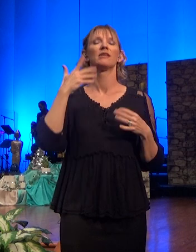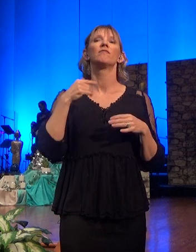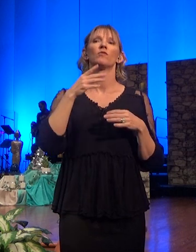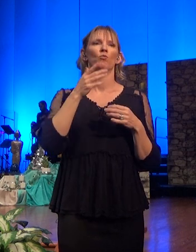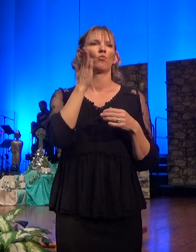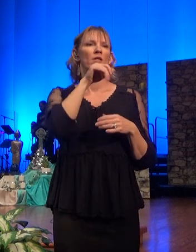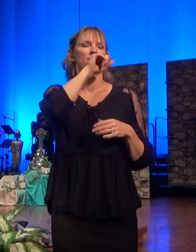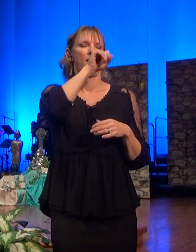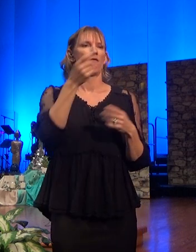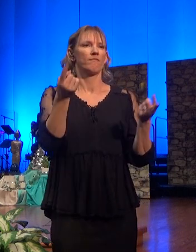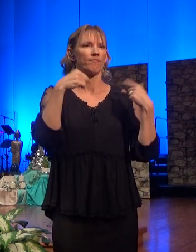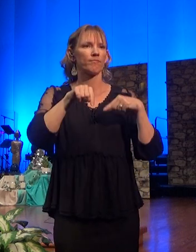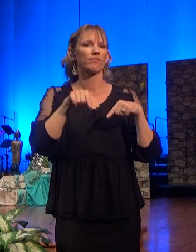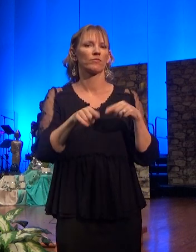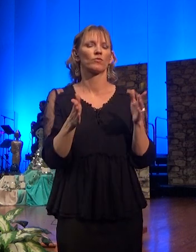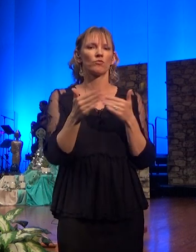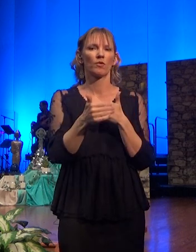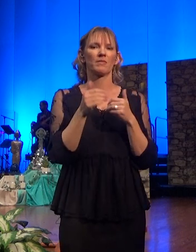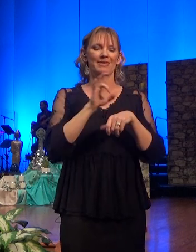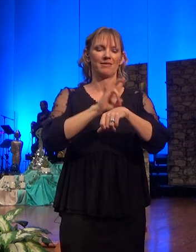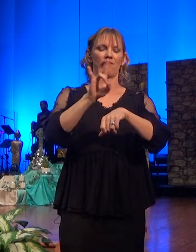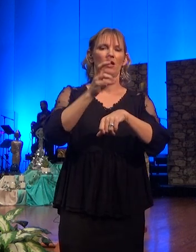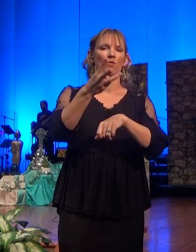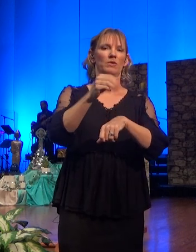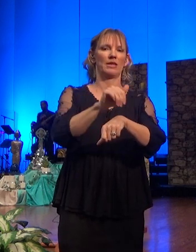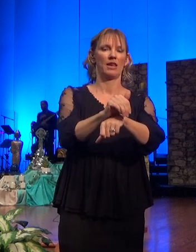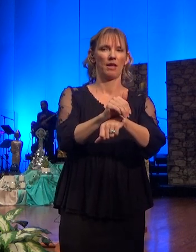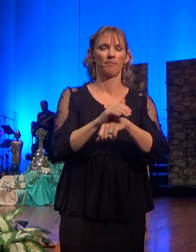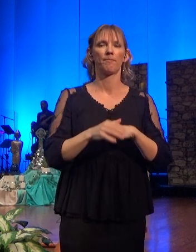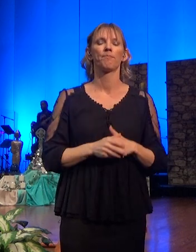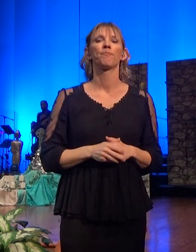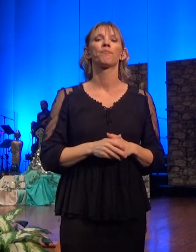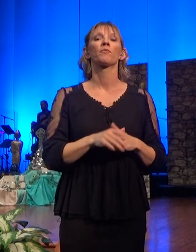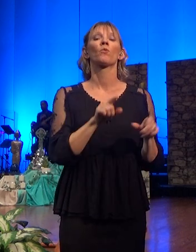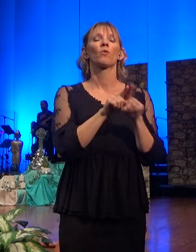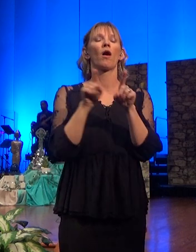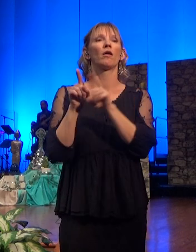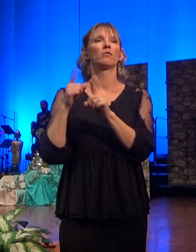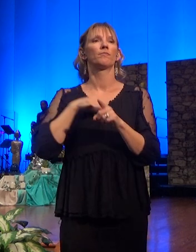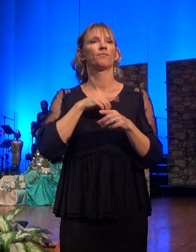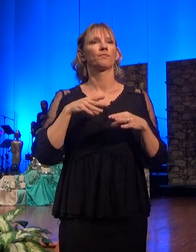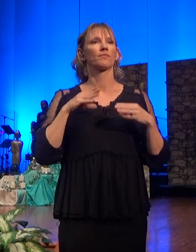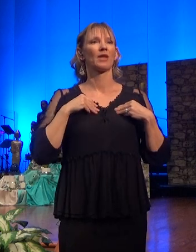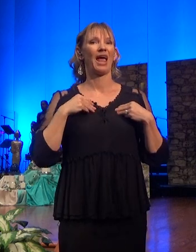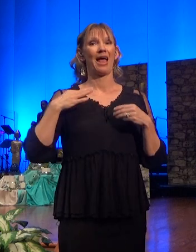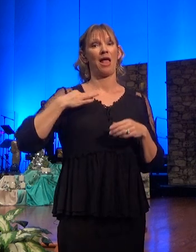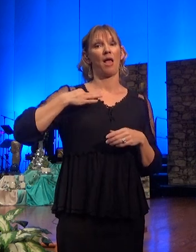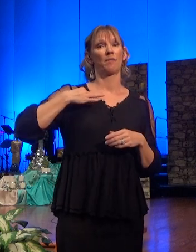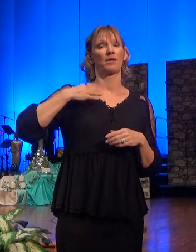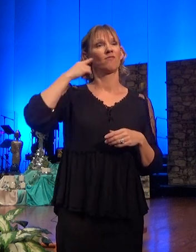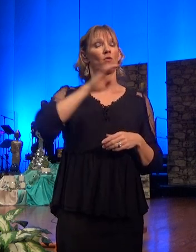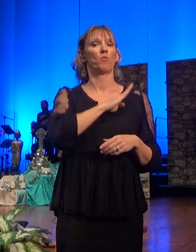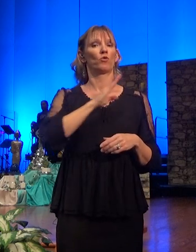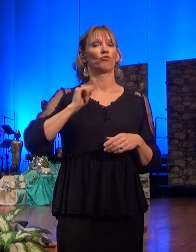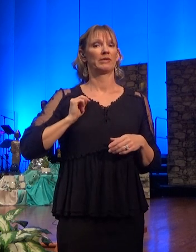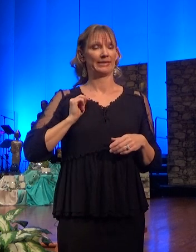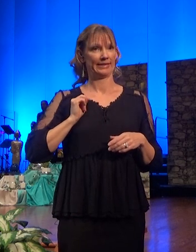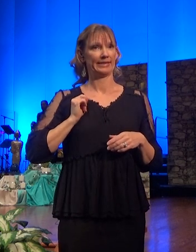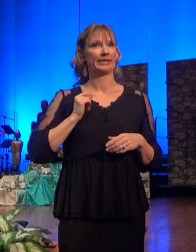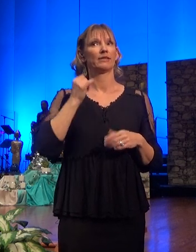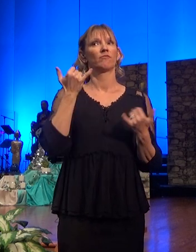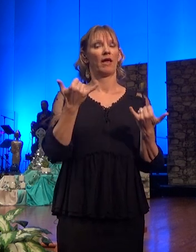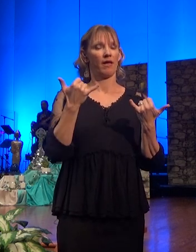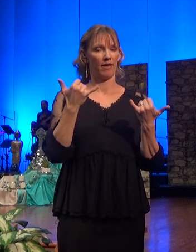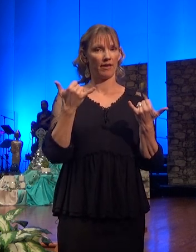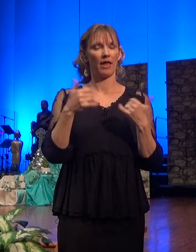in this very room with us at 7 o'clock Wednesday evening. We also are accepting applicants to the Board of Trustees right